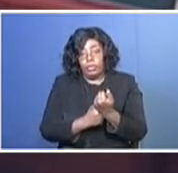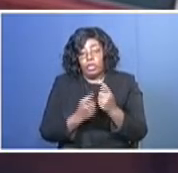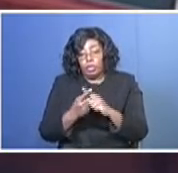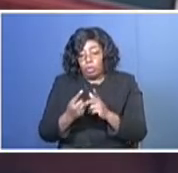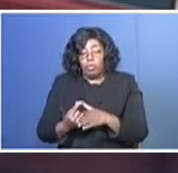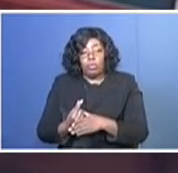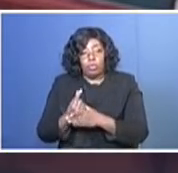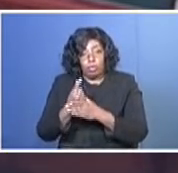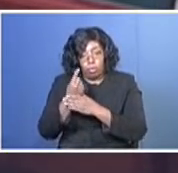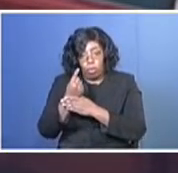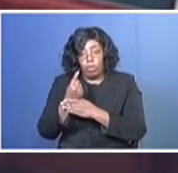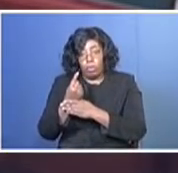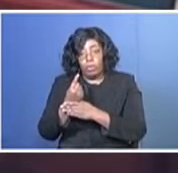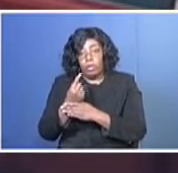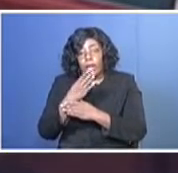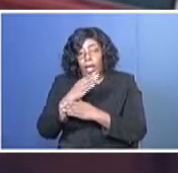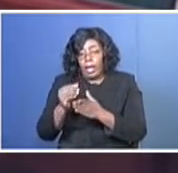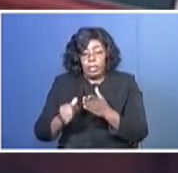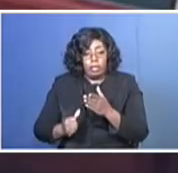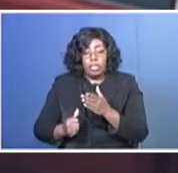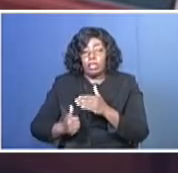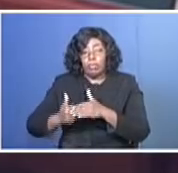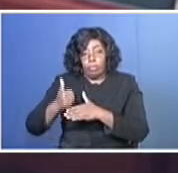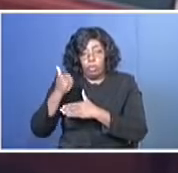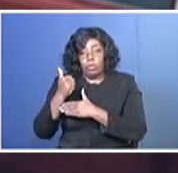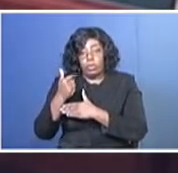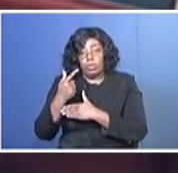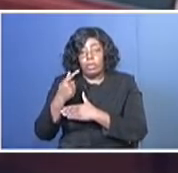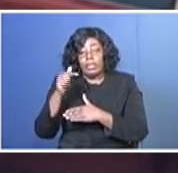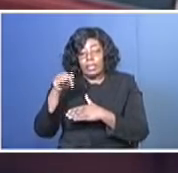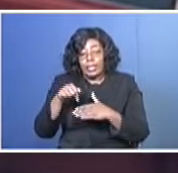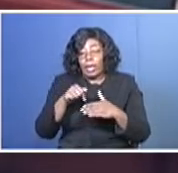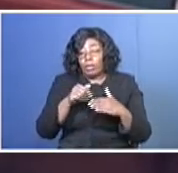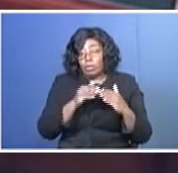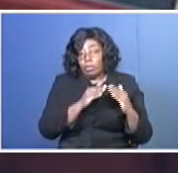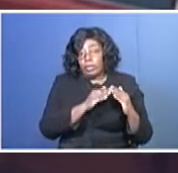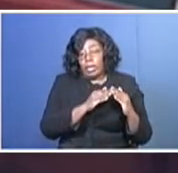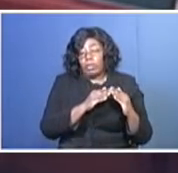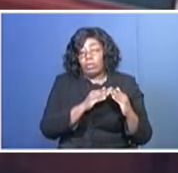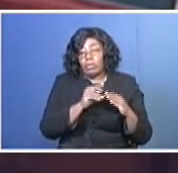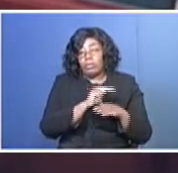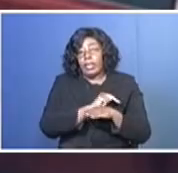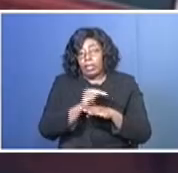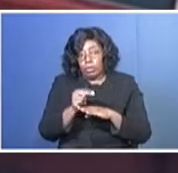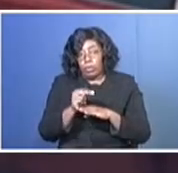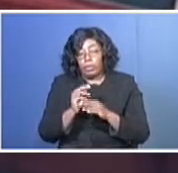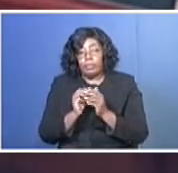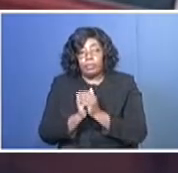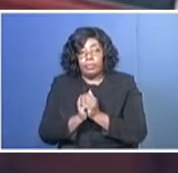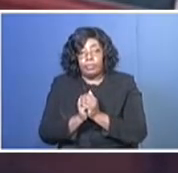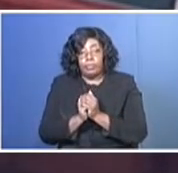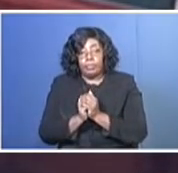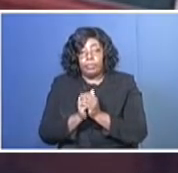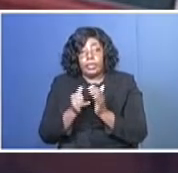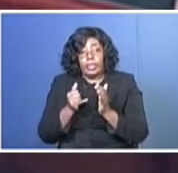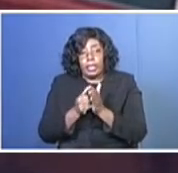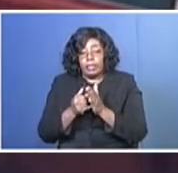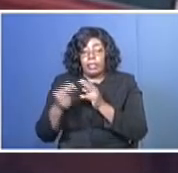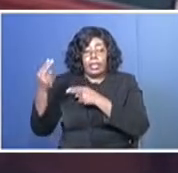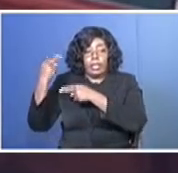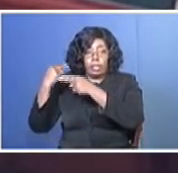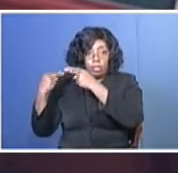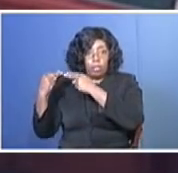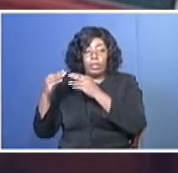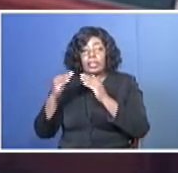grow and revitalize downtown Nassau. It is a historic